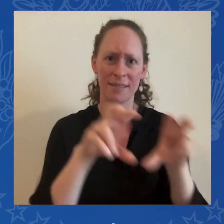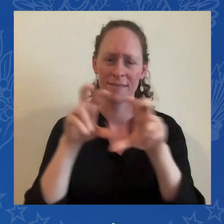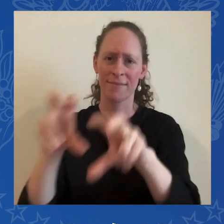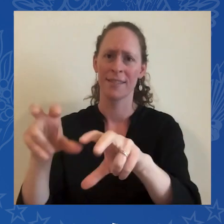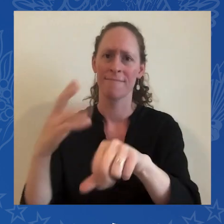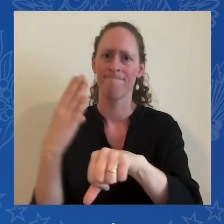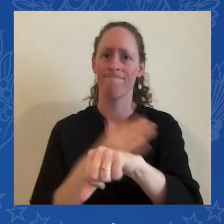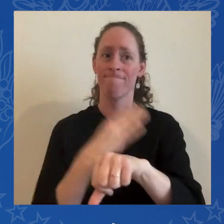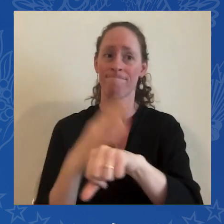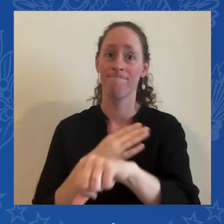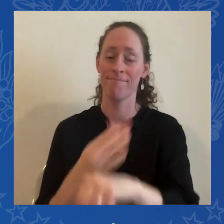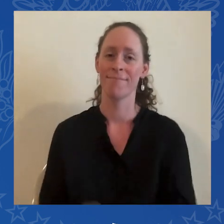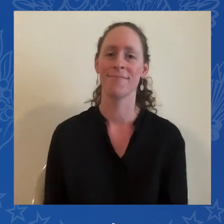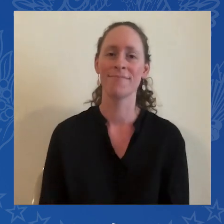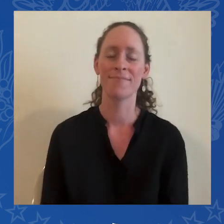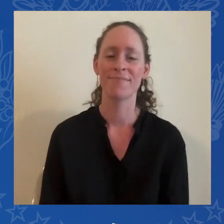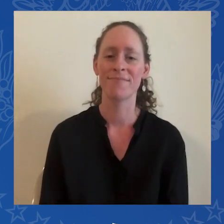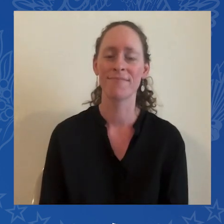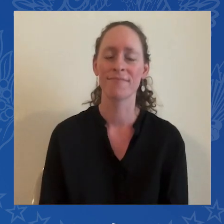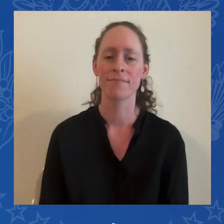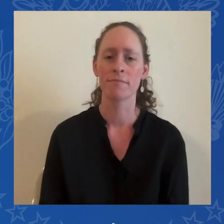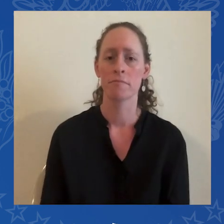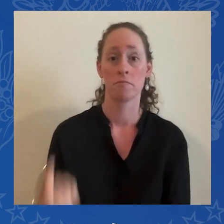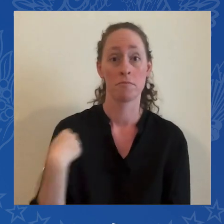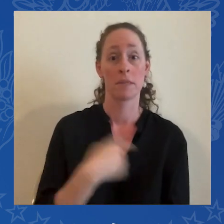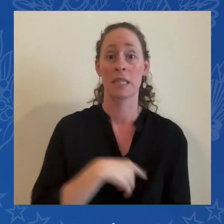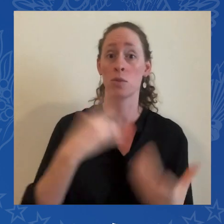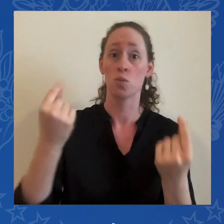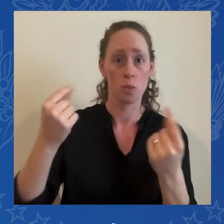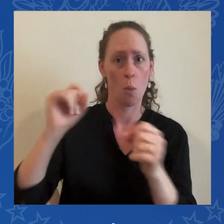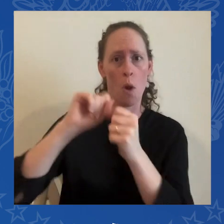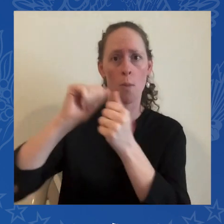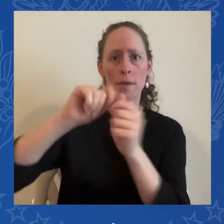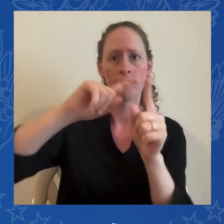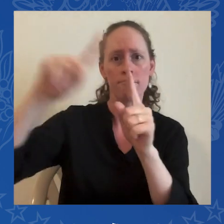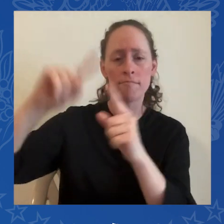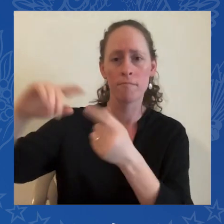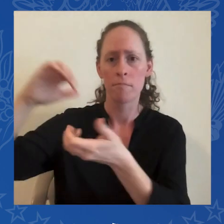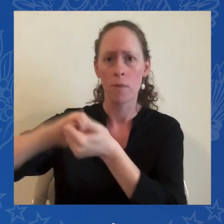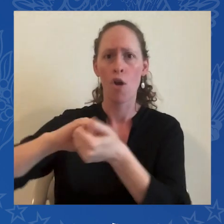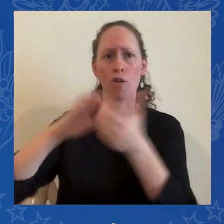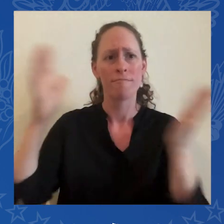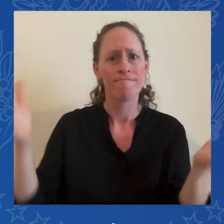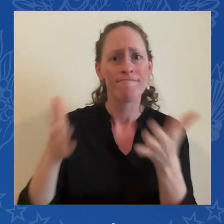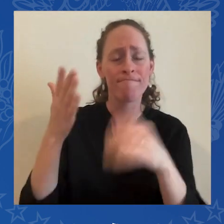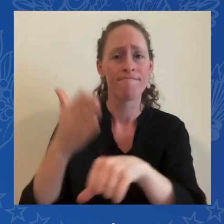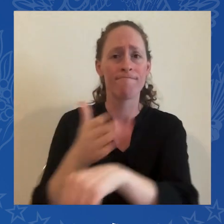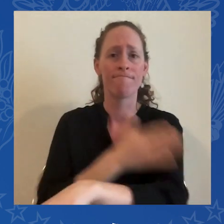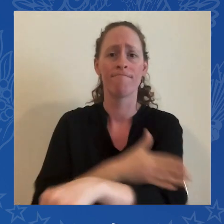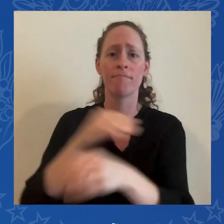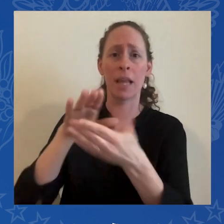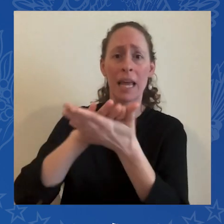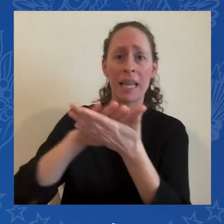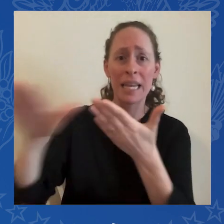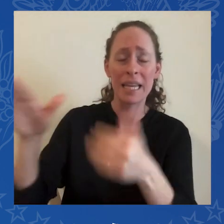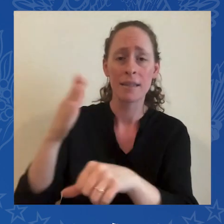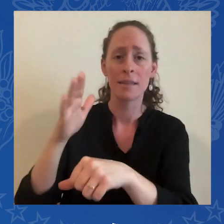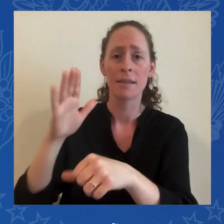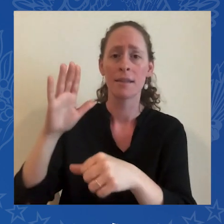work with our partners to promote clean energy, build climate-resilient